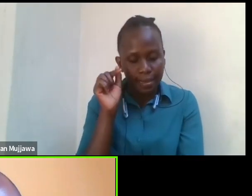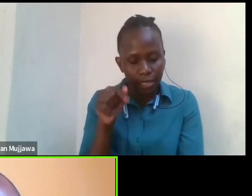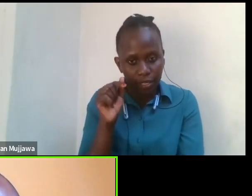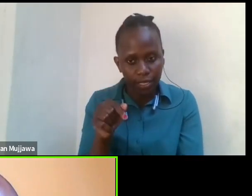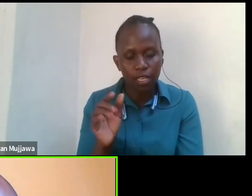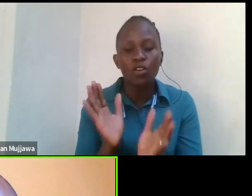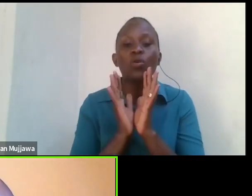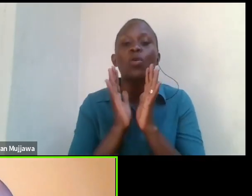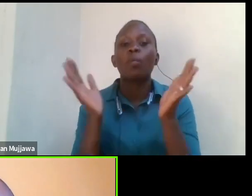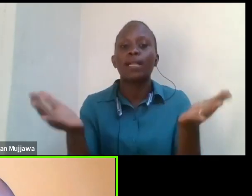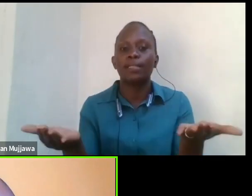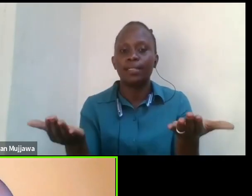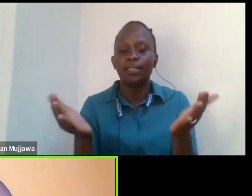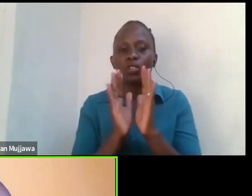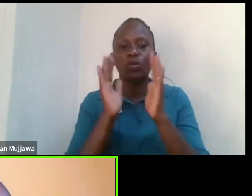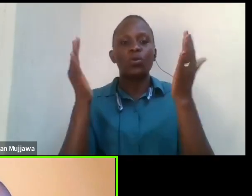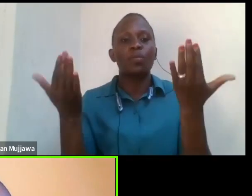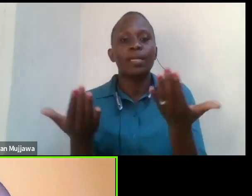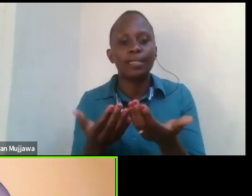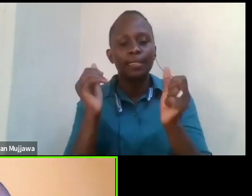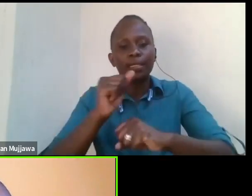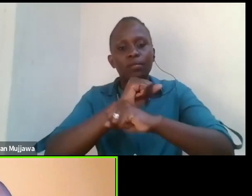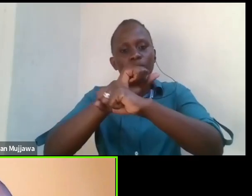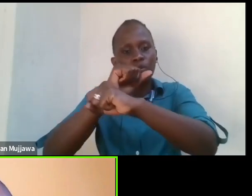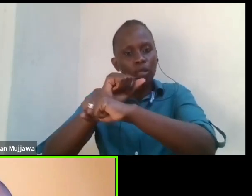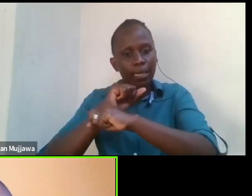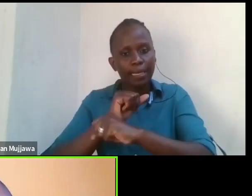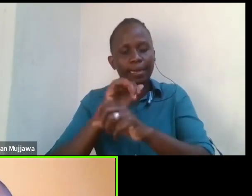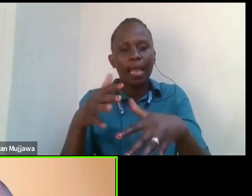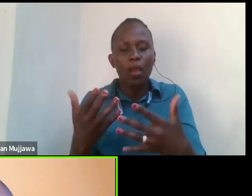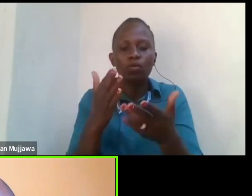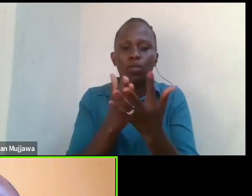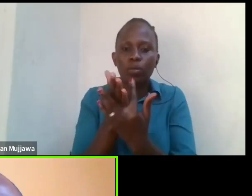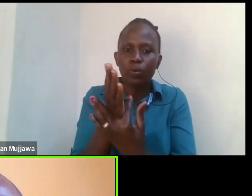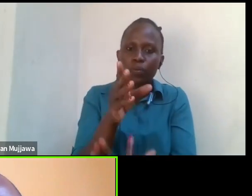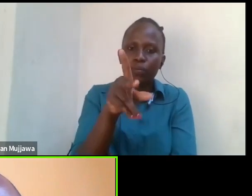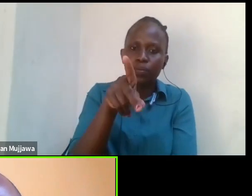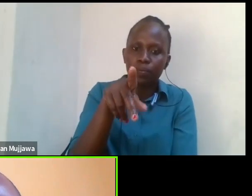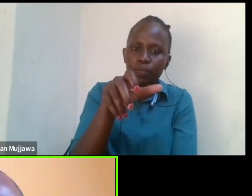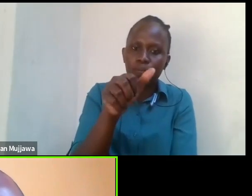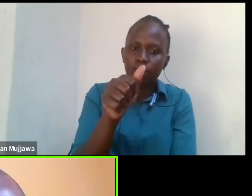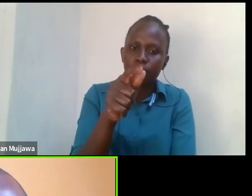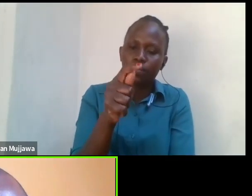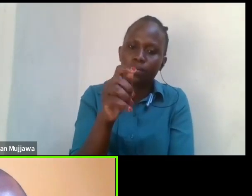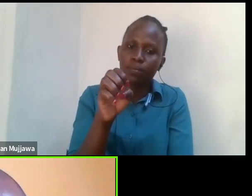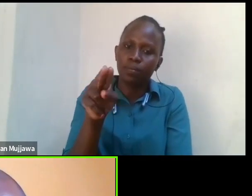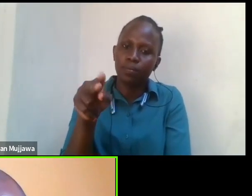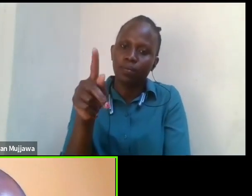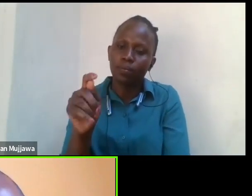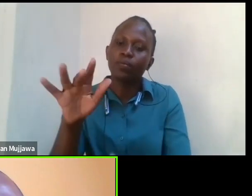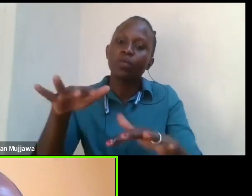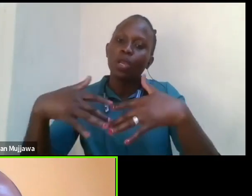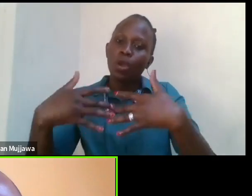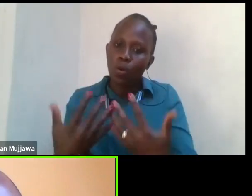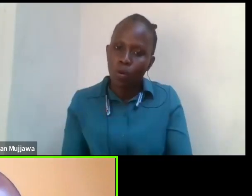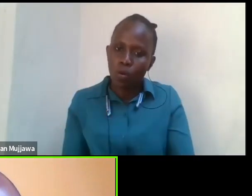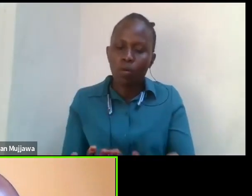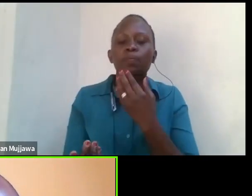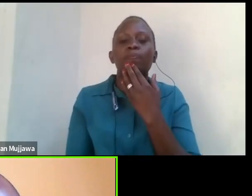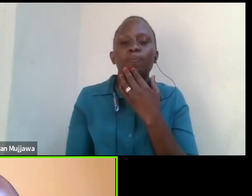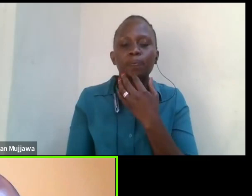globally, they can be protected either via patents or via copyright. Now, in